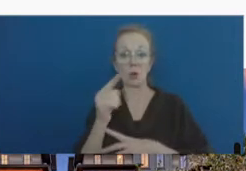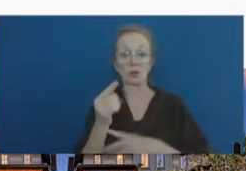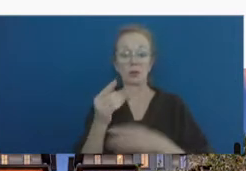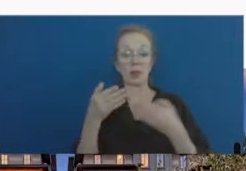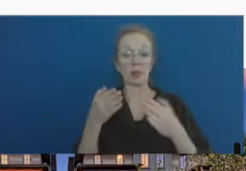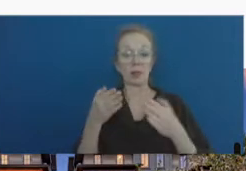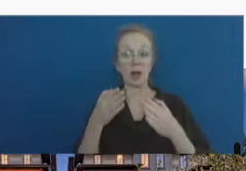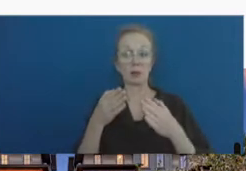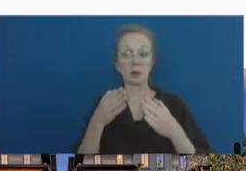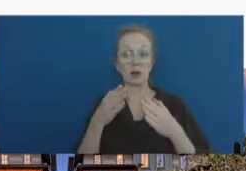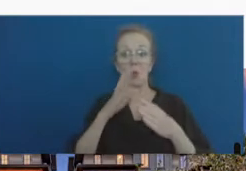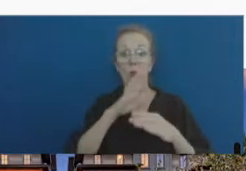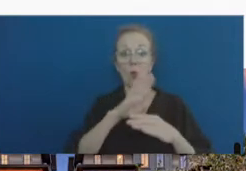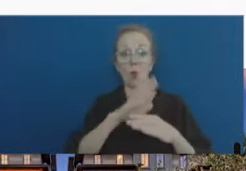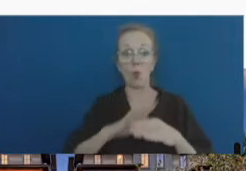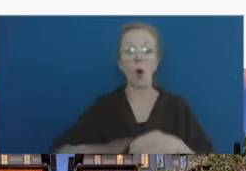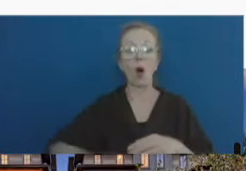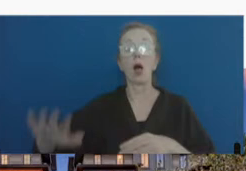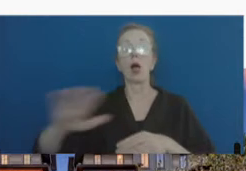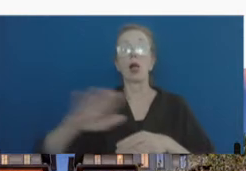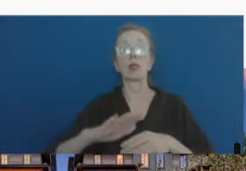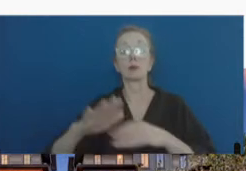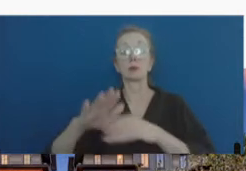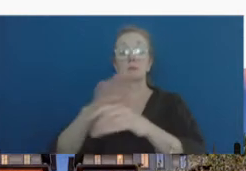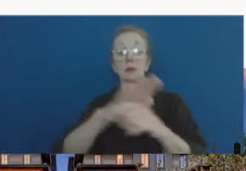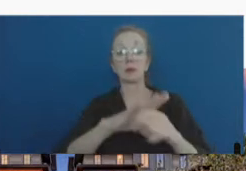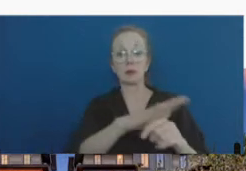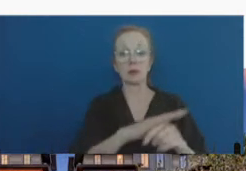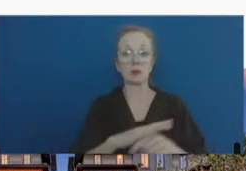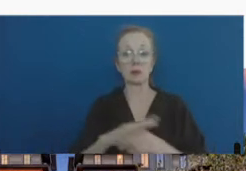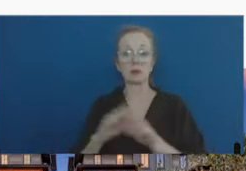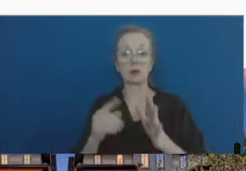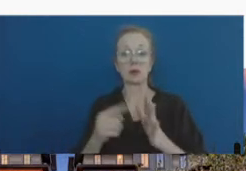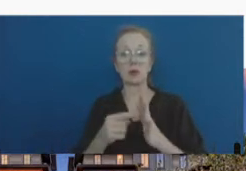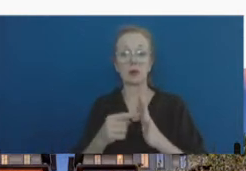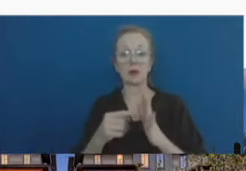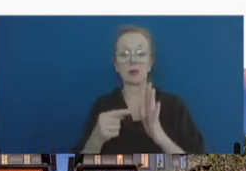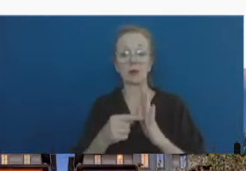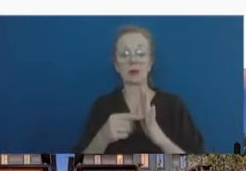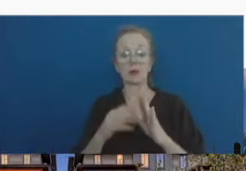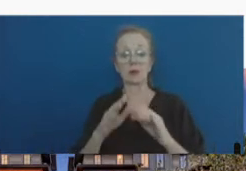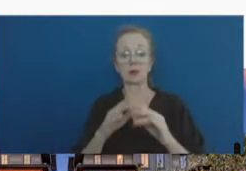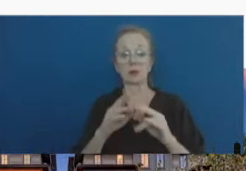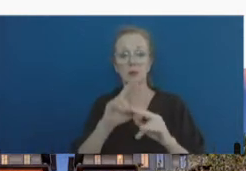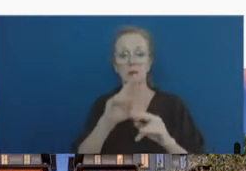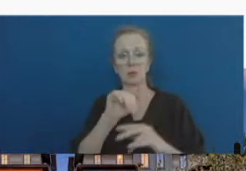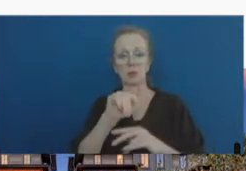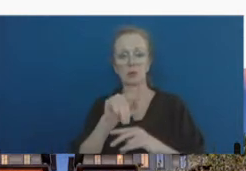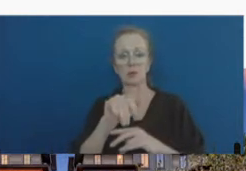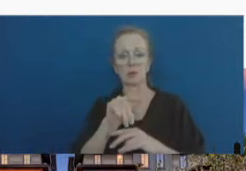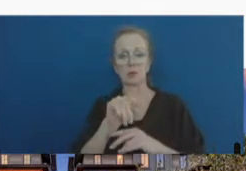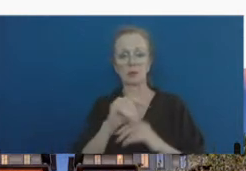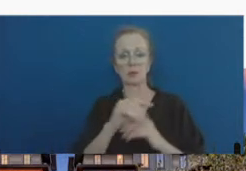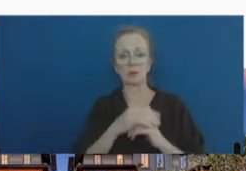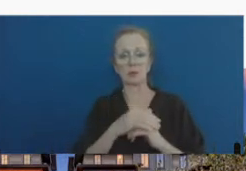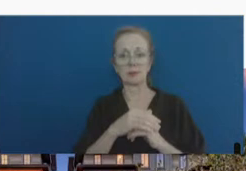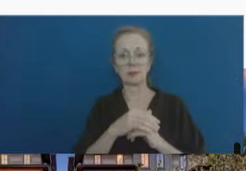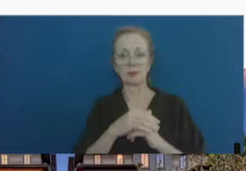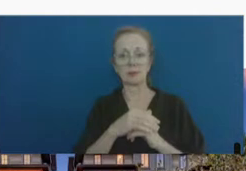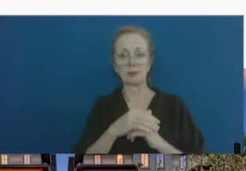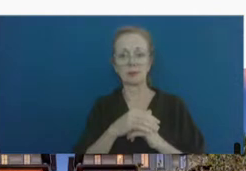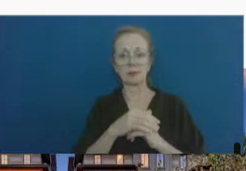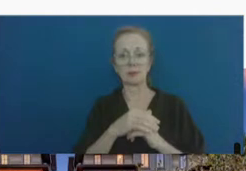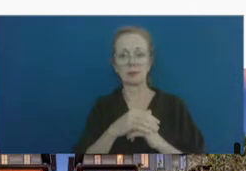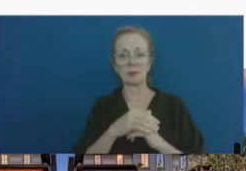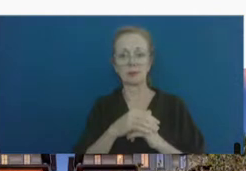districts on an arterial with an affordable unit. So is that, and so we need to see that. If yes. If this change